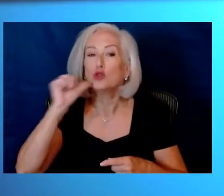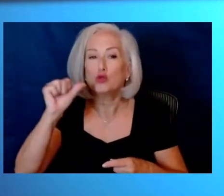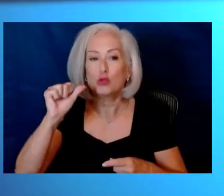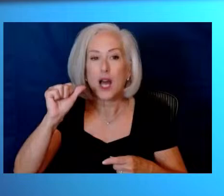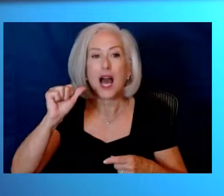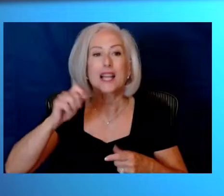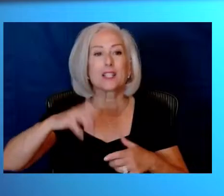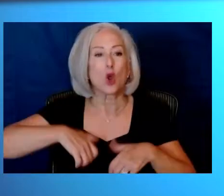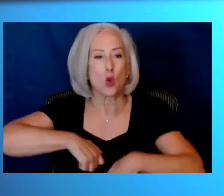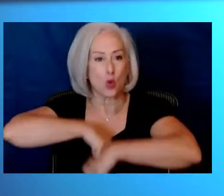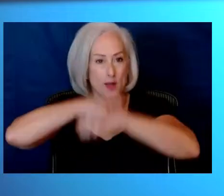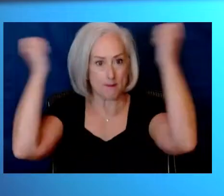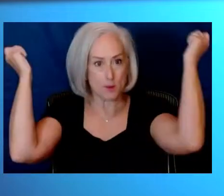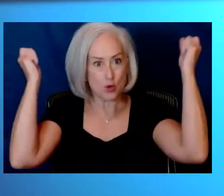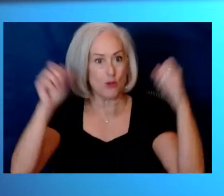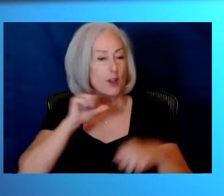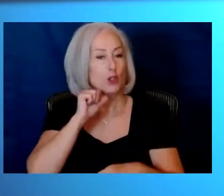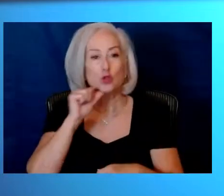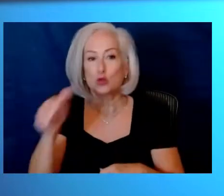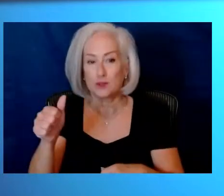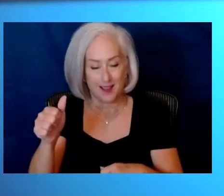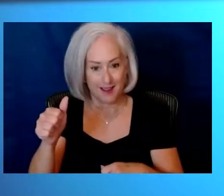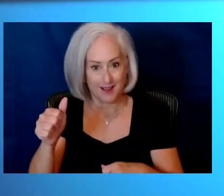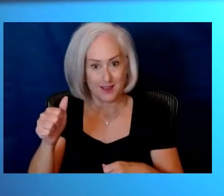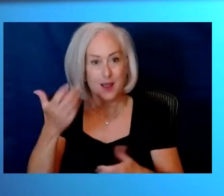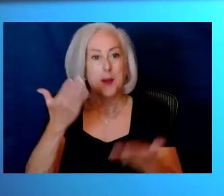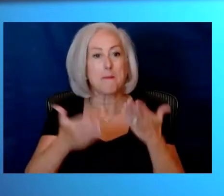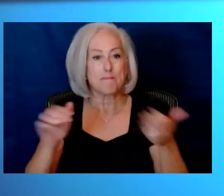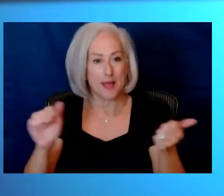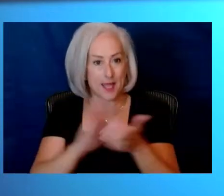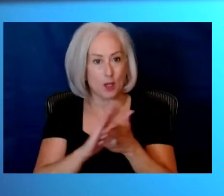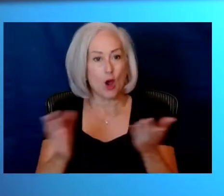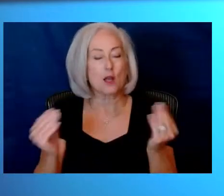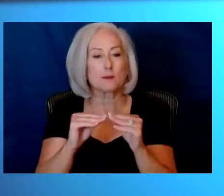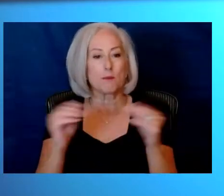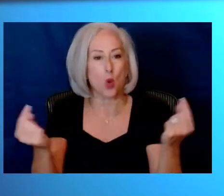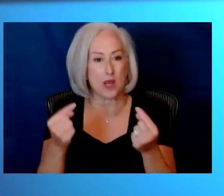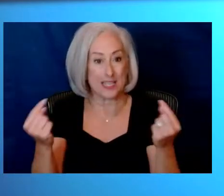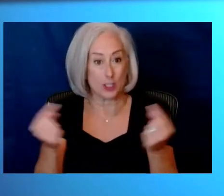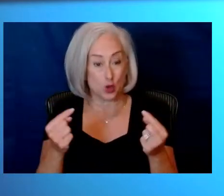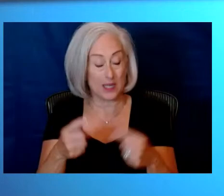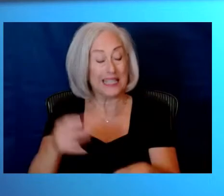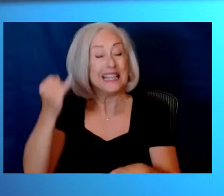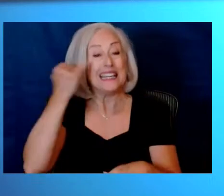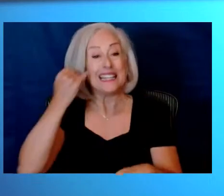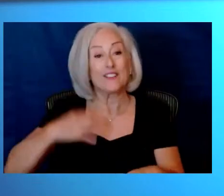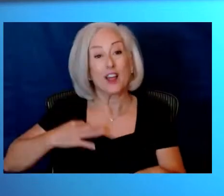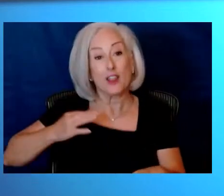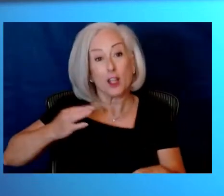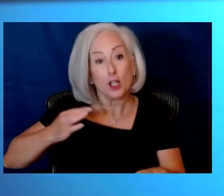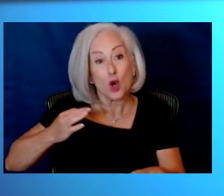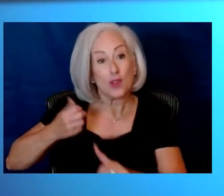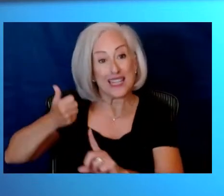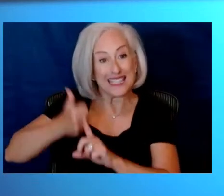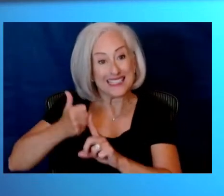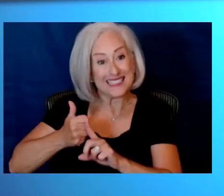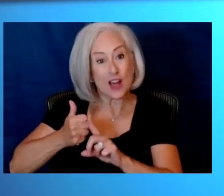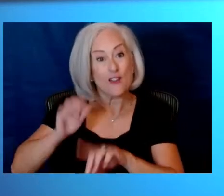injury doing that. But again, if it's clothing is on fire, please remove the